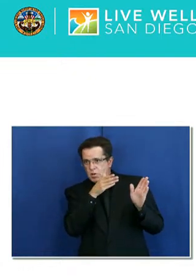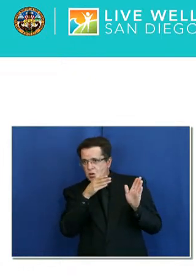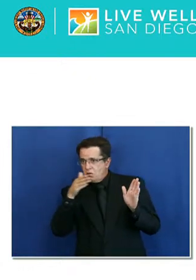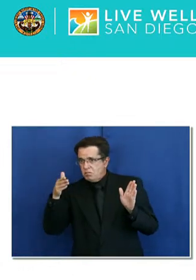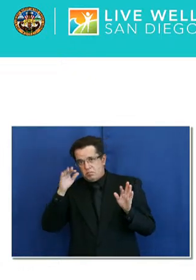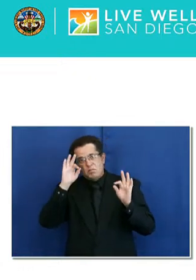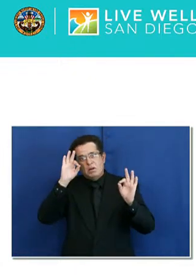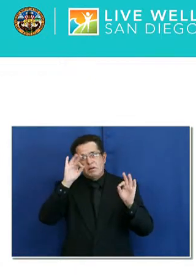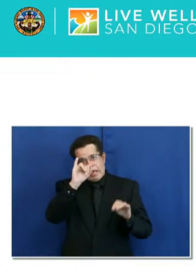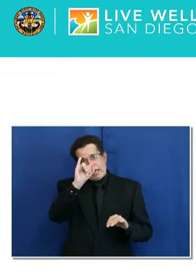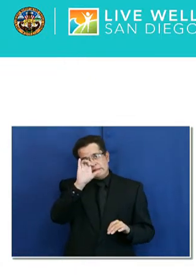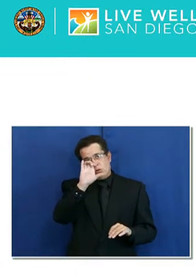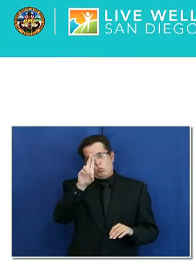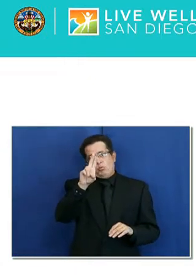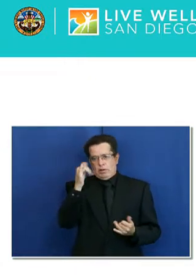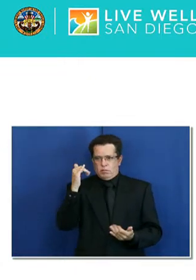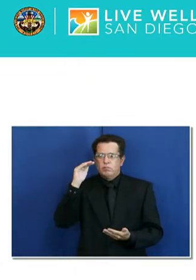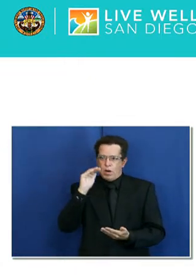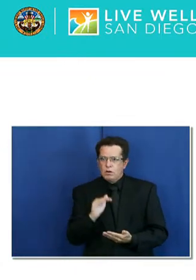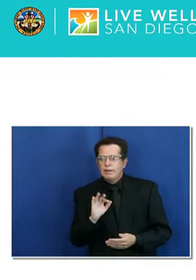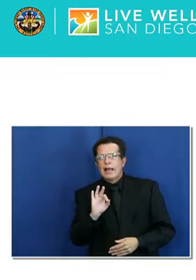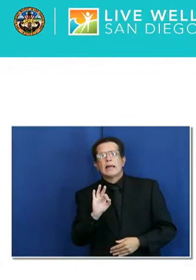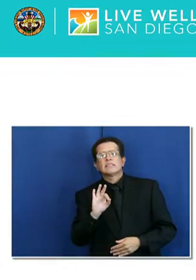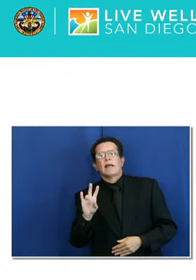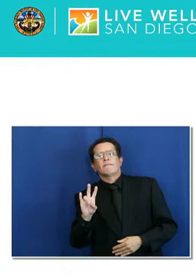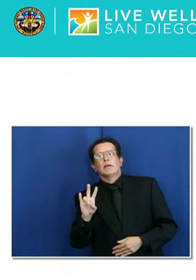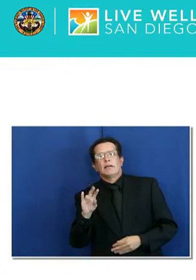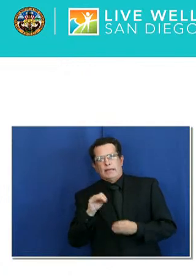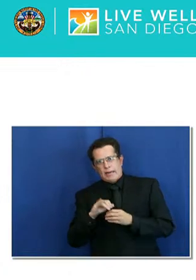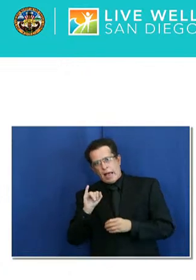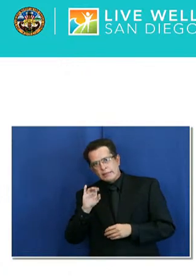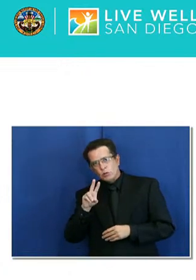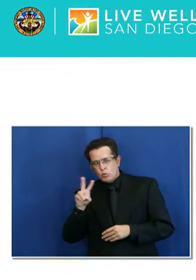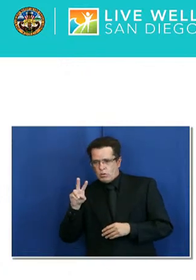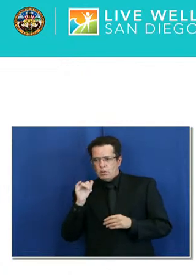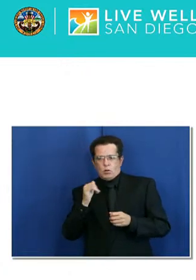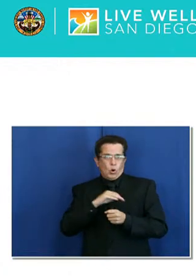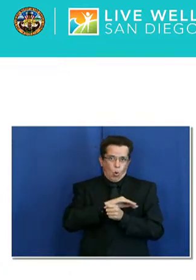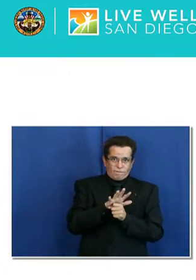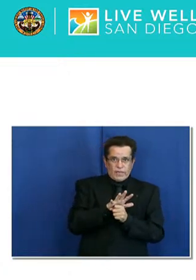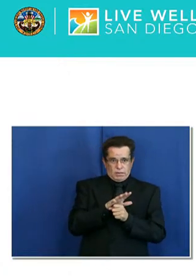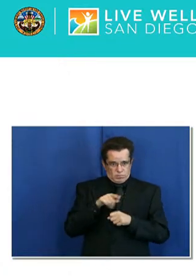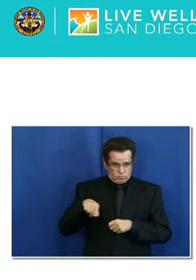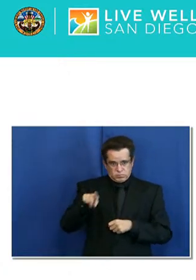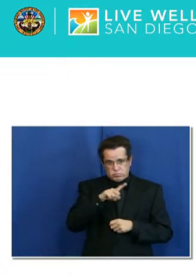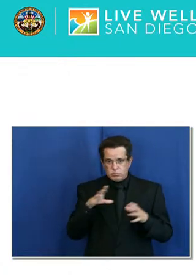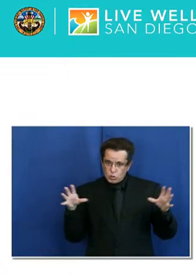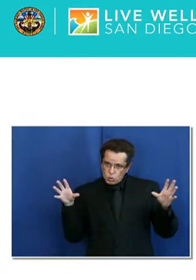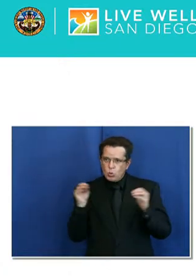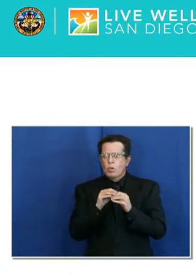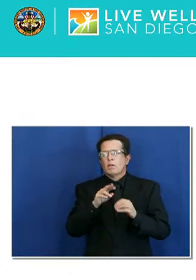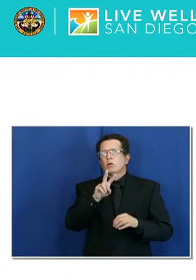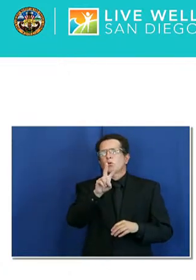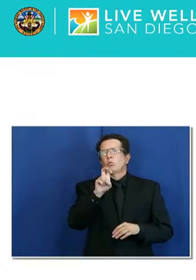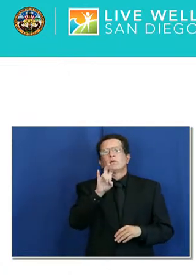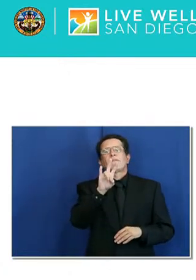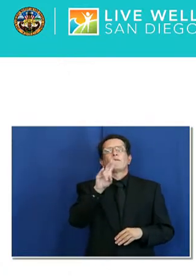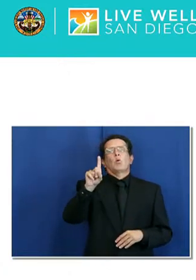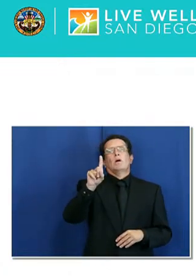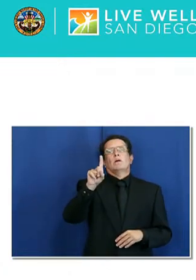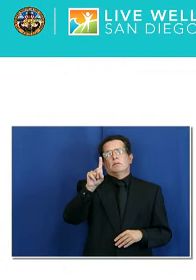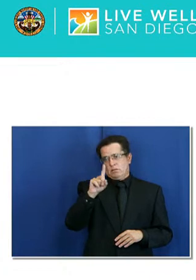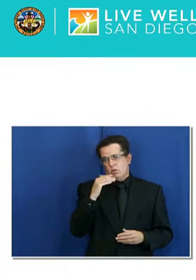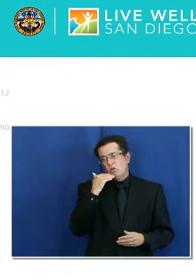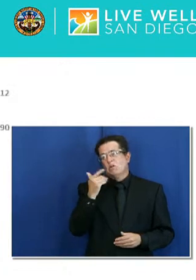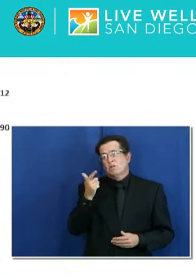encouraging. ICU utilization down to 97. Total COVID-related hospitalizations at 271. Again,